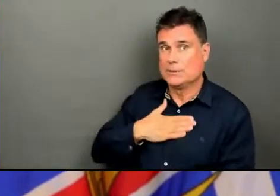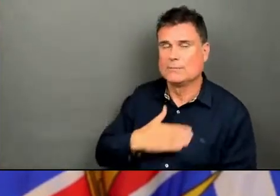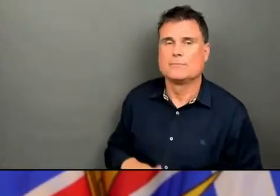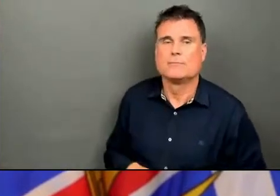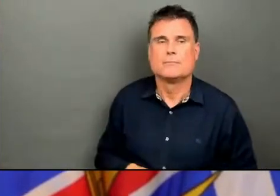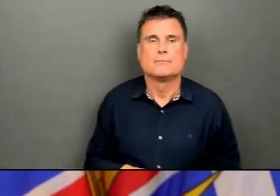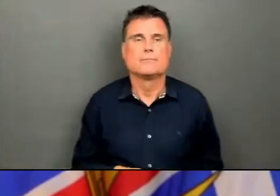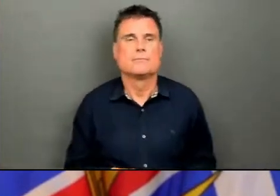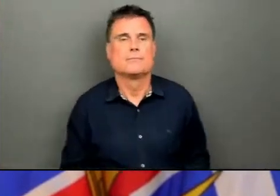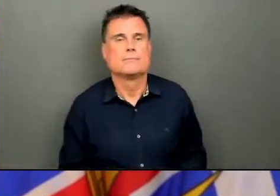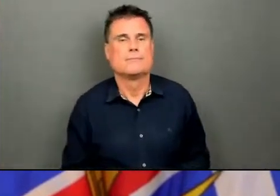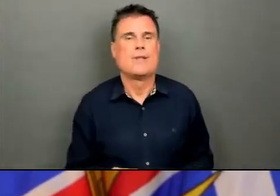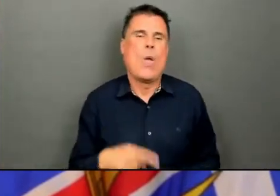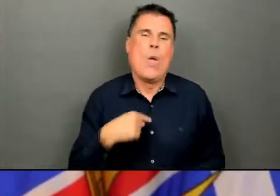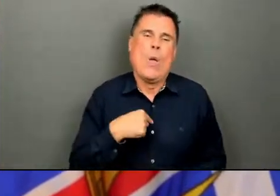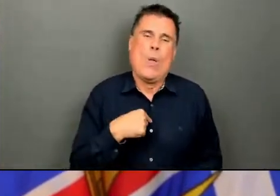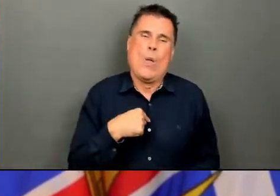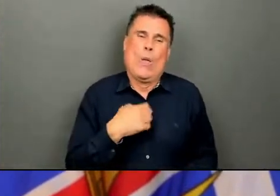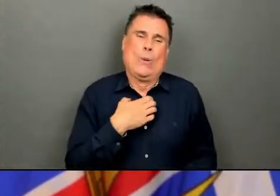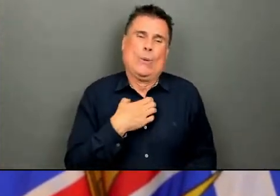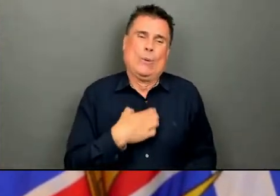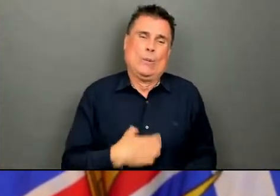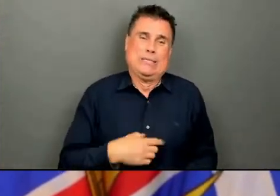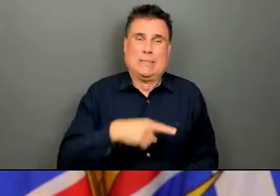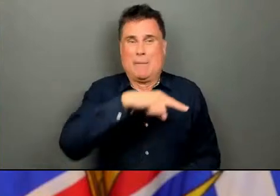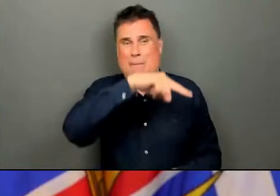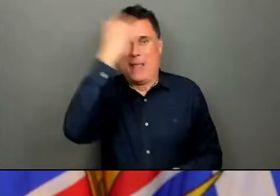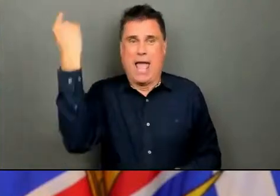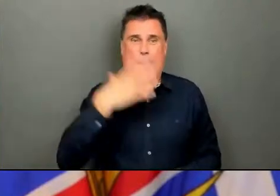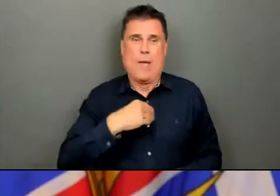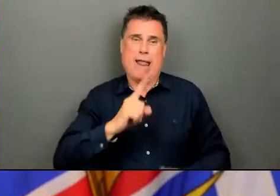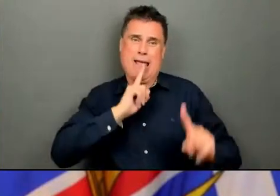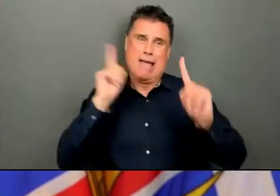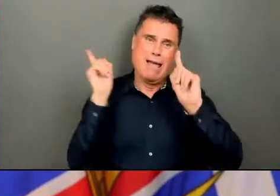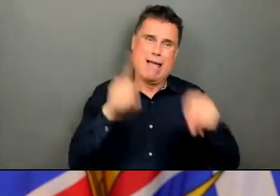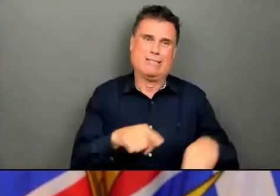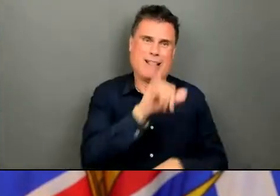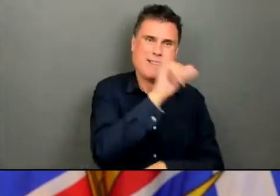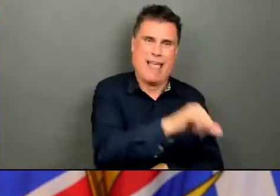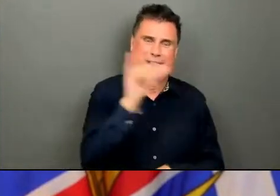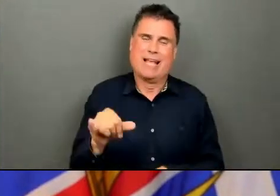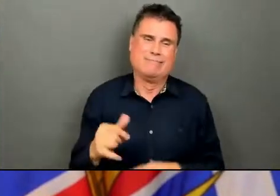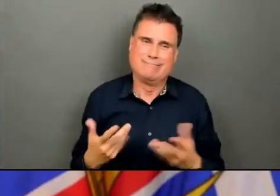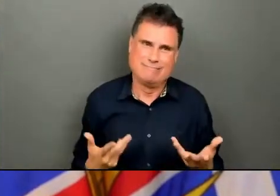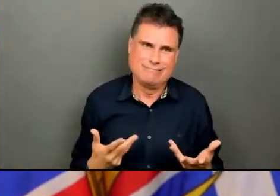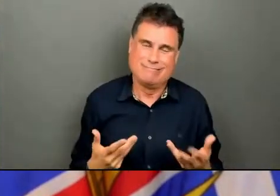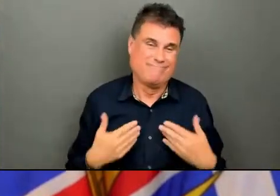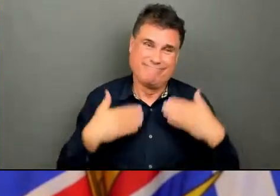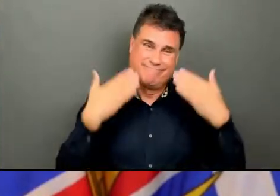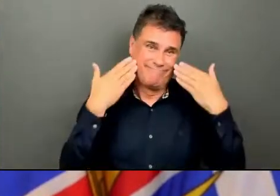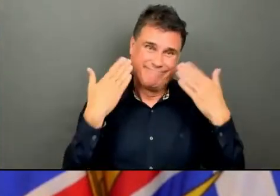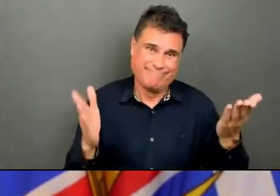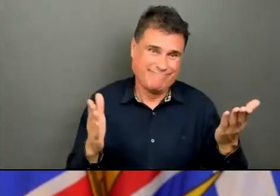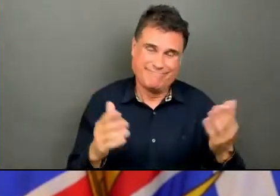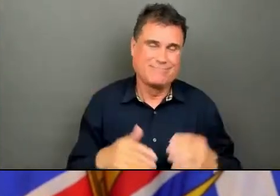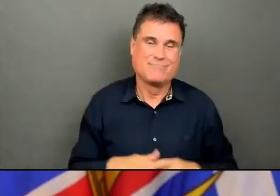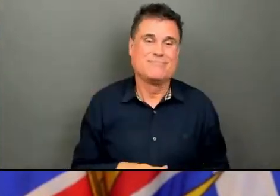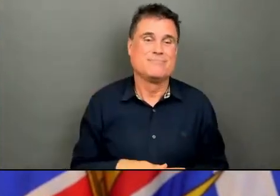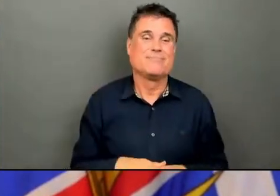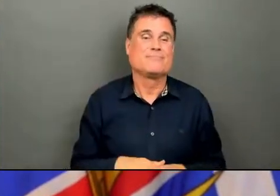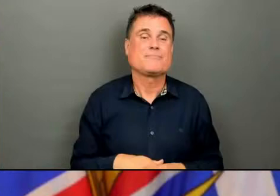it was black and white. But what we can say is that we don't actually know what the optimal interval is